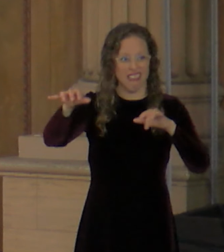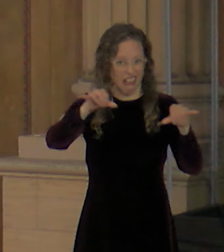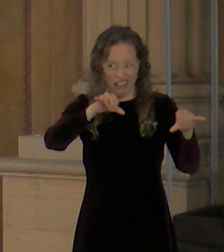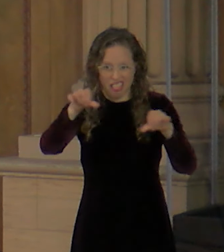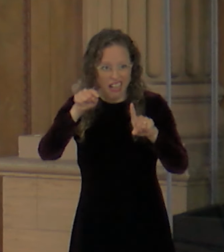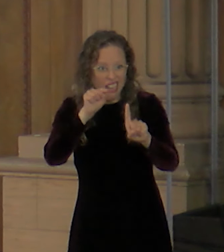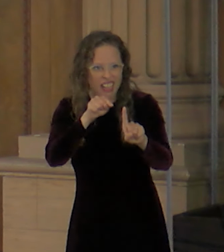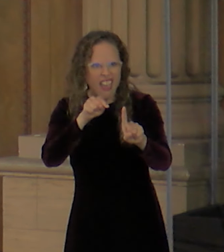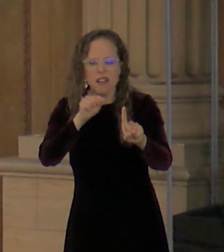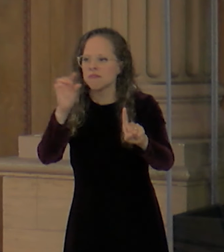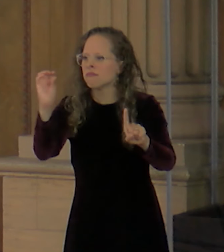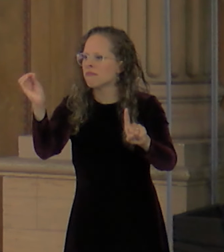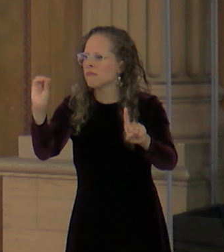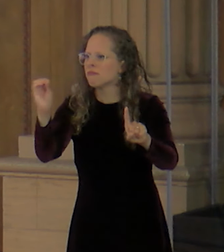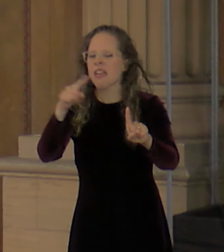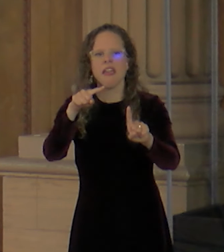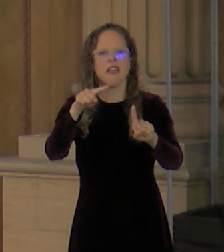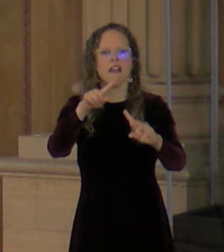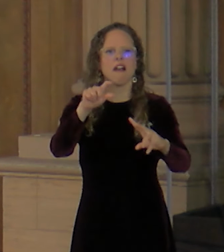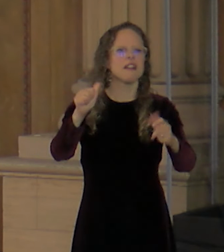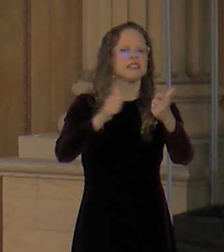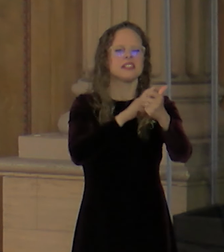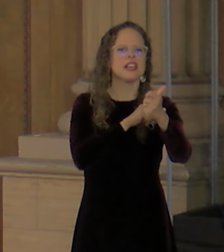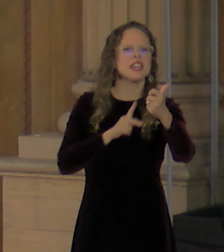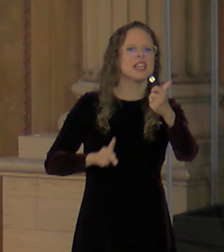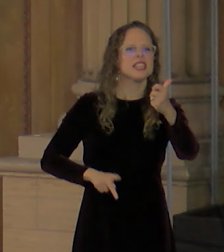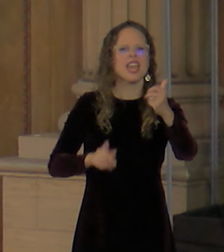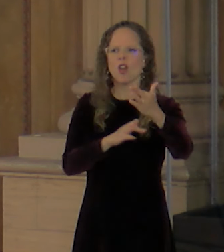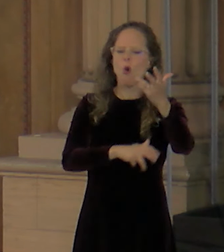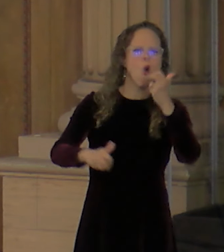that is high. He is king over all the sons of pride.